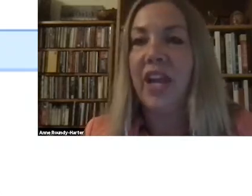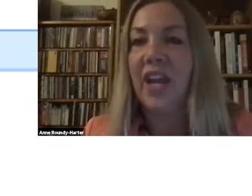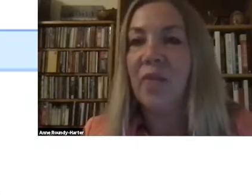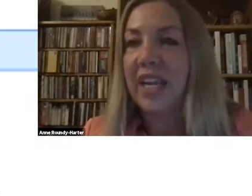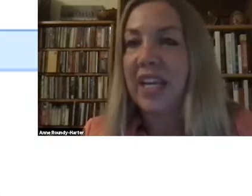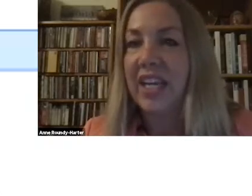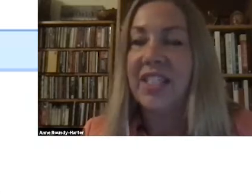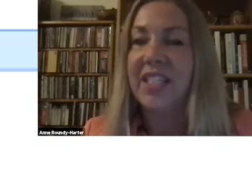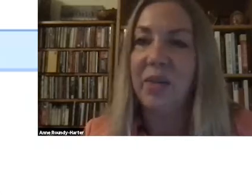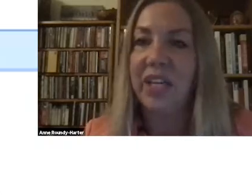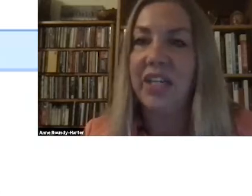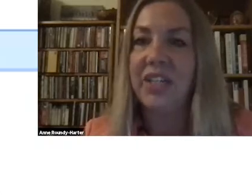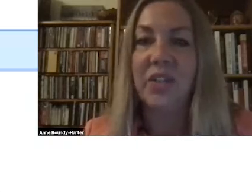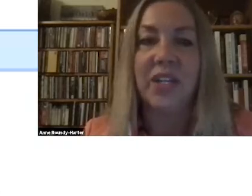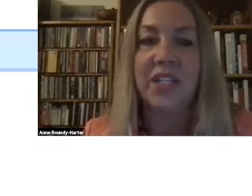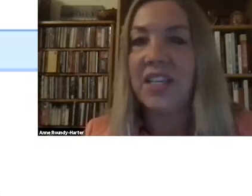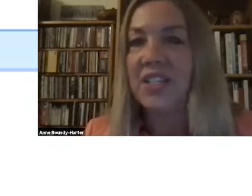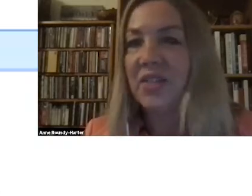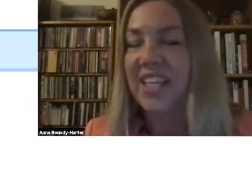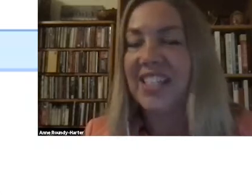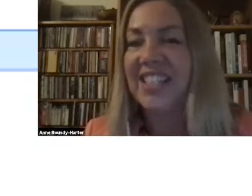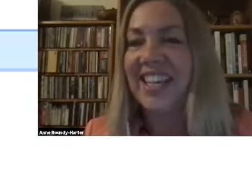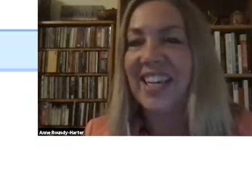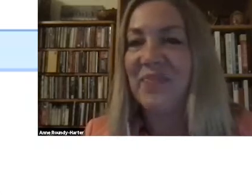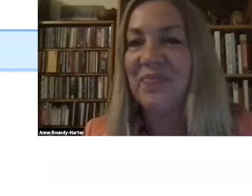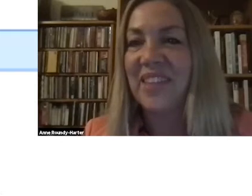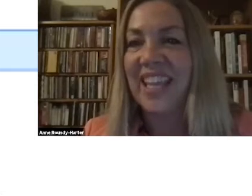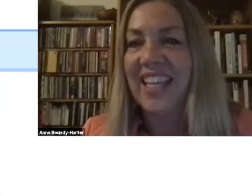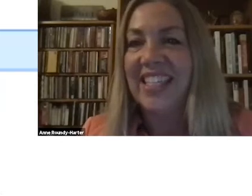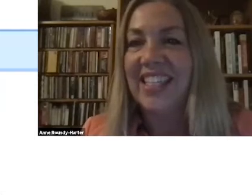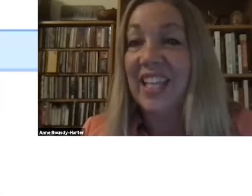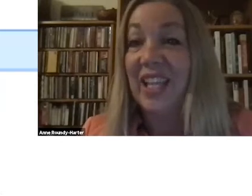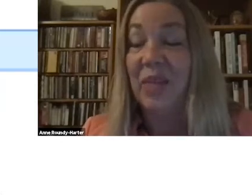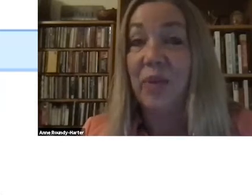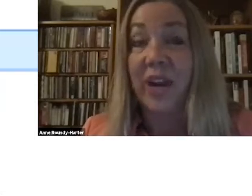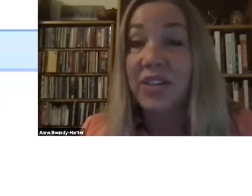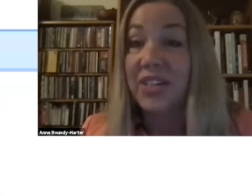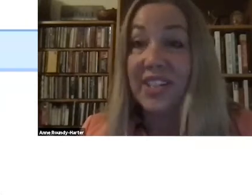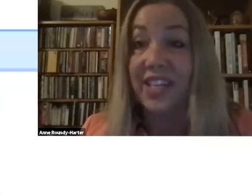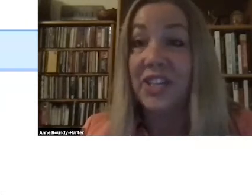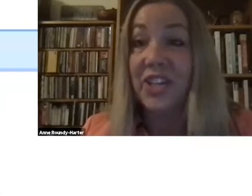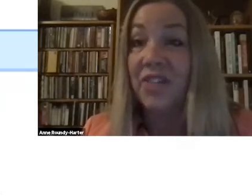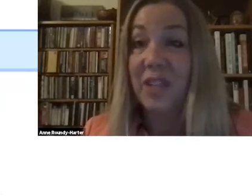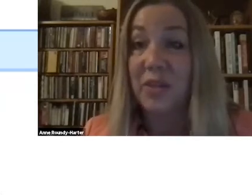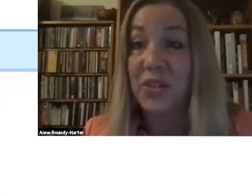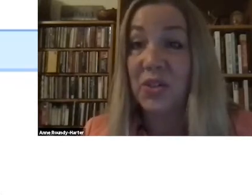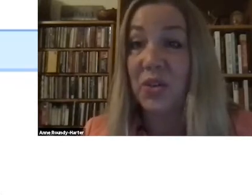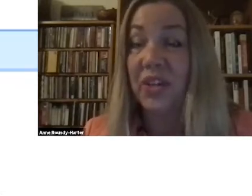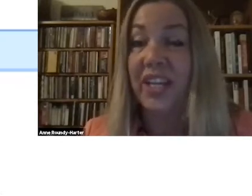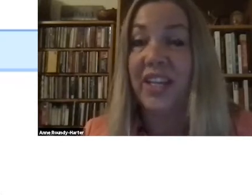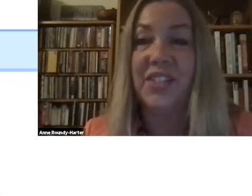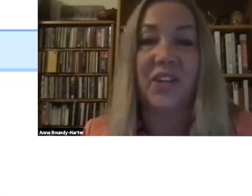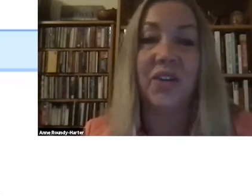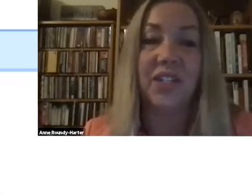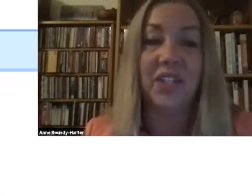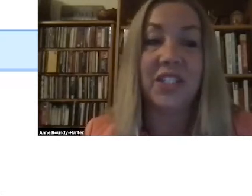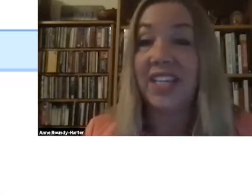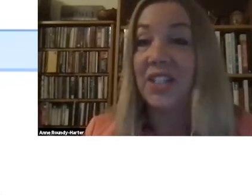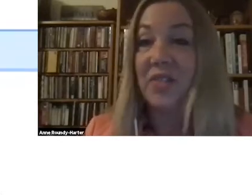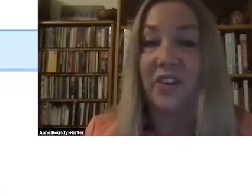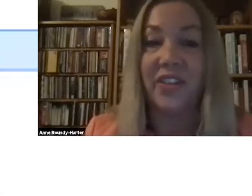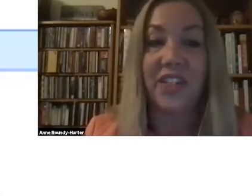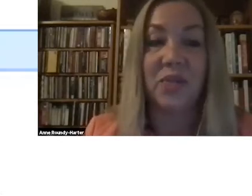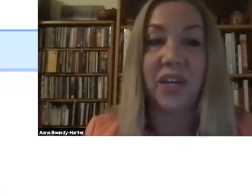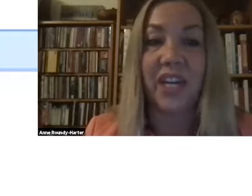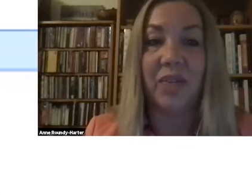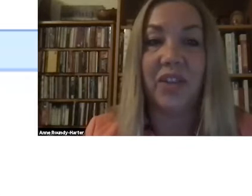for recognizing that we needed to incentivize the prioritization of summer school. And so it looks like